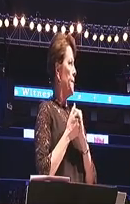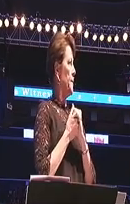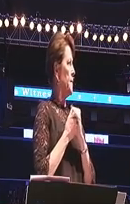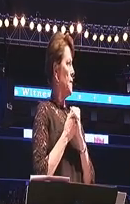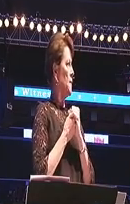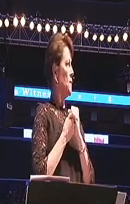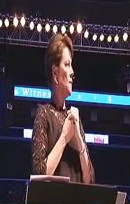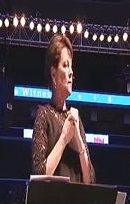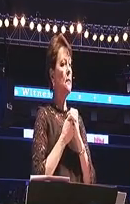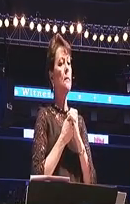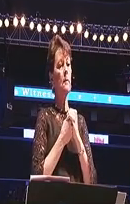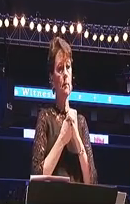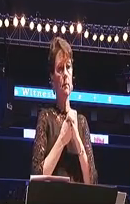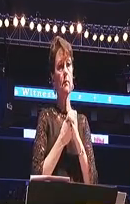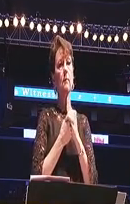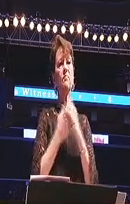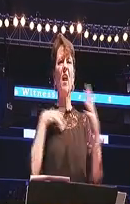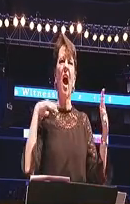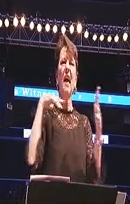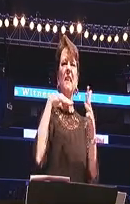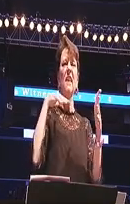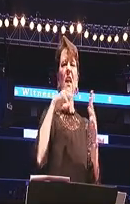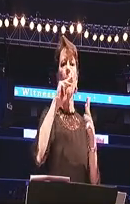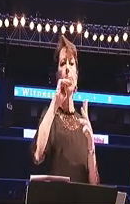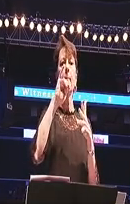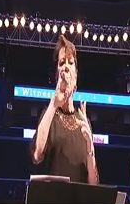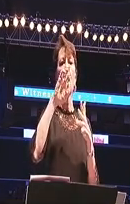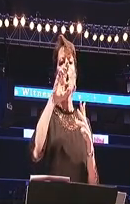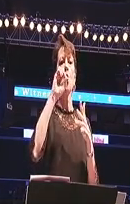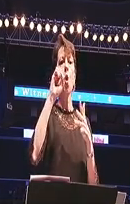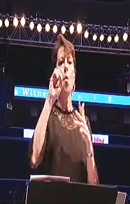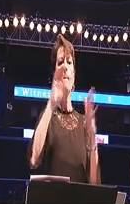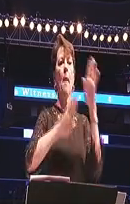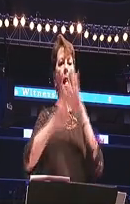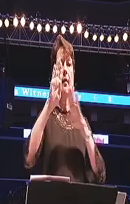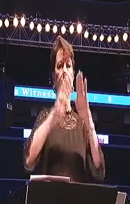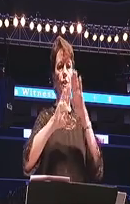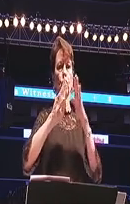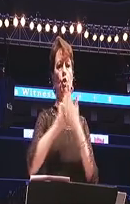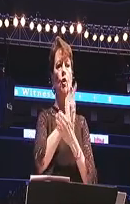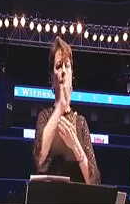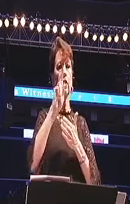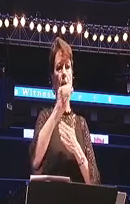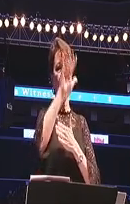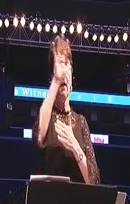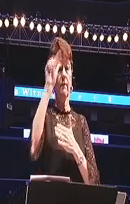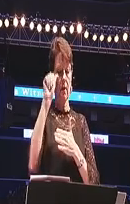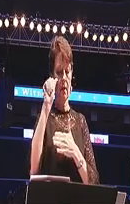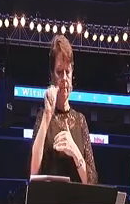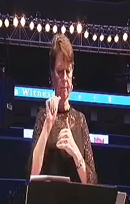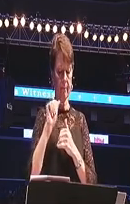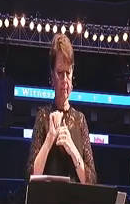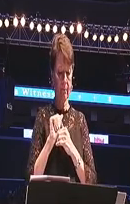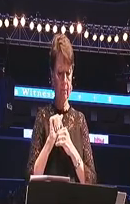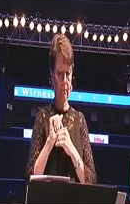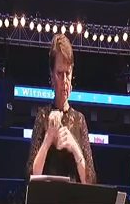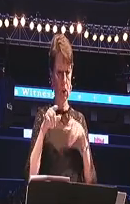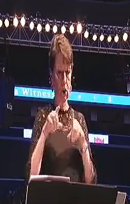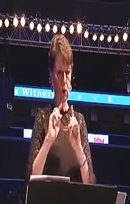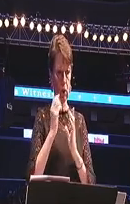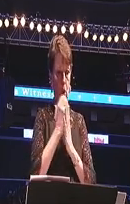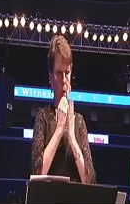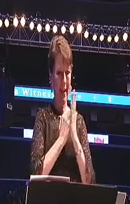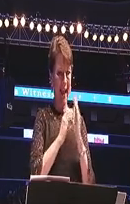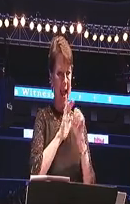So I studied microbiology at the university in Nigeria. And as part of my course, I had to take a lot of modules